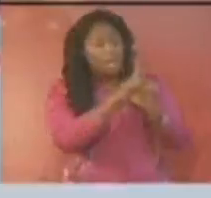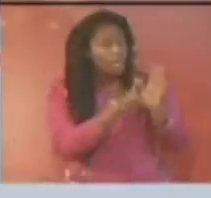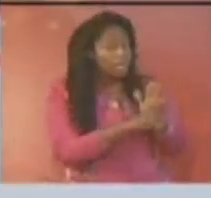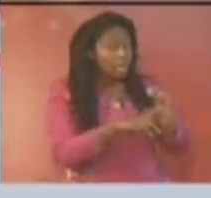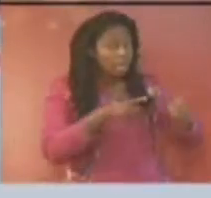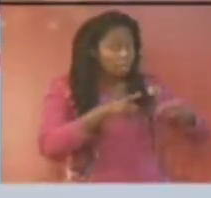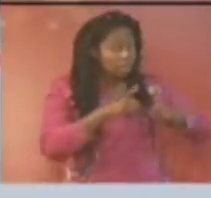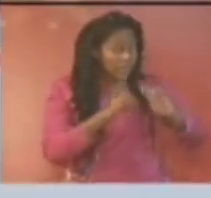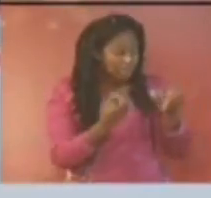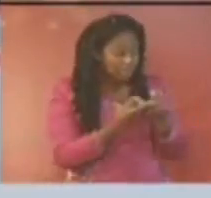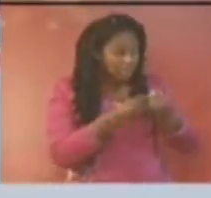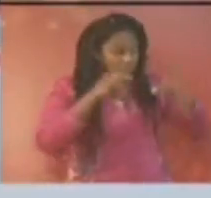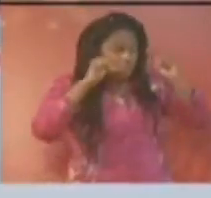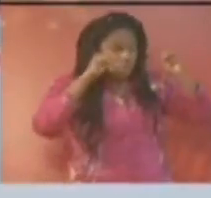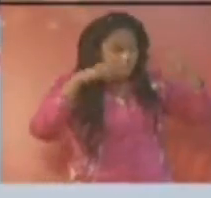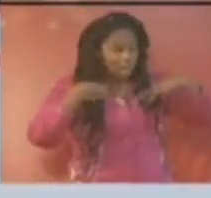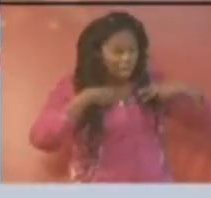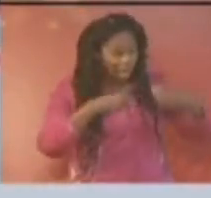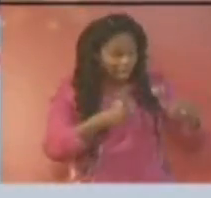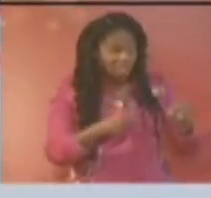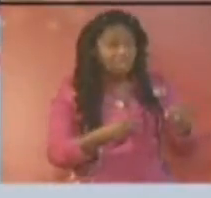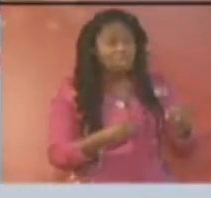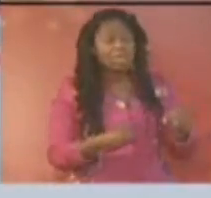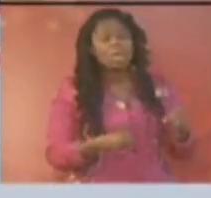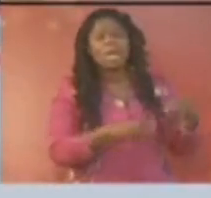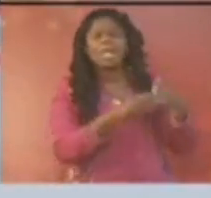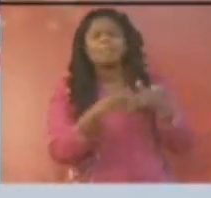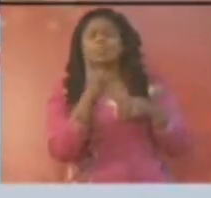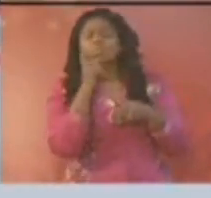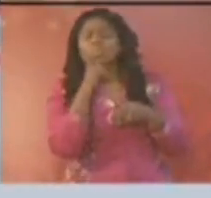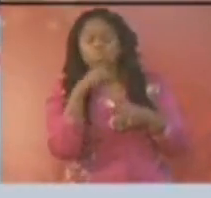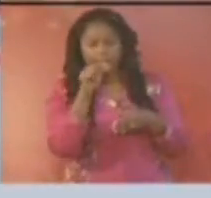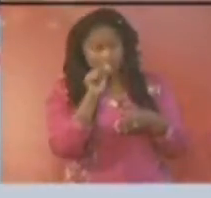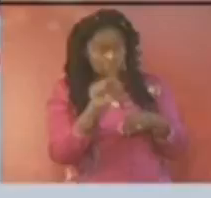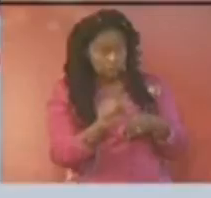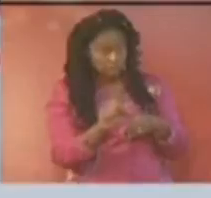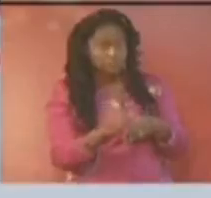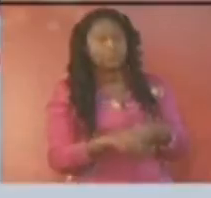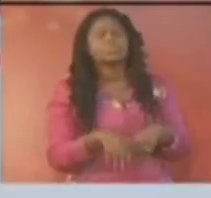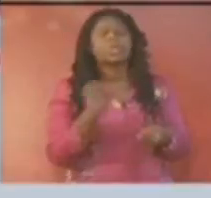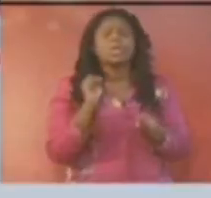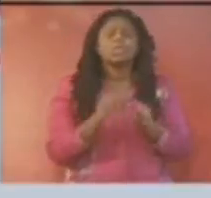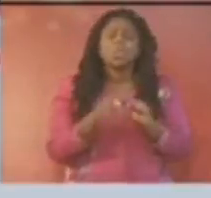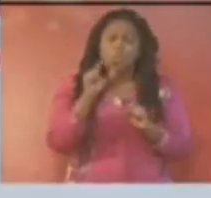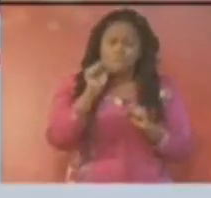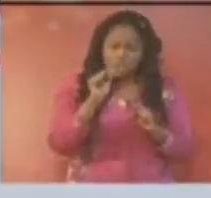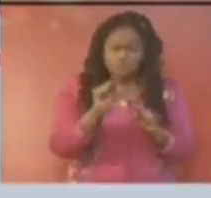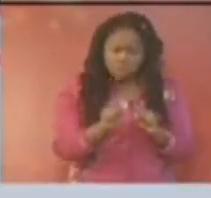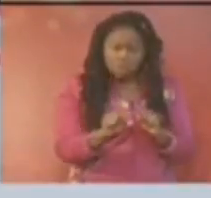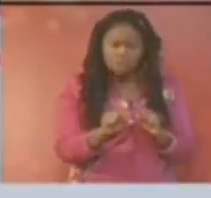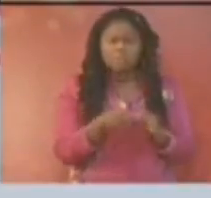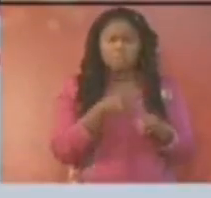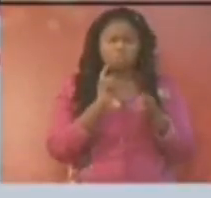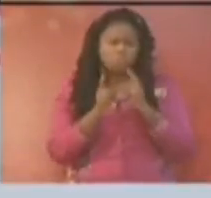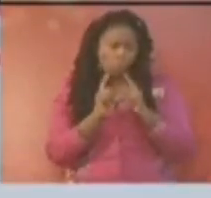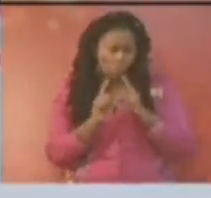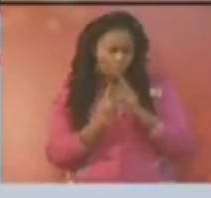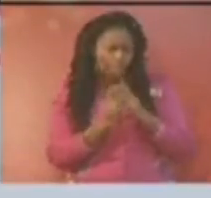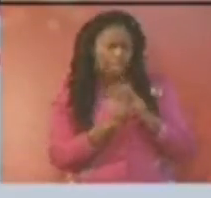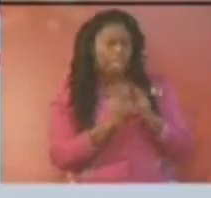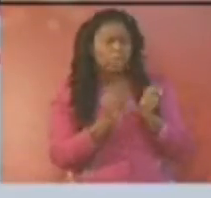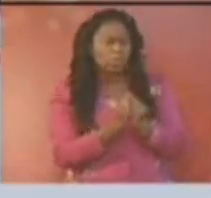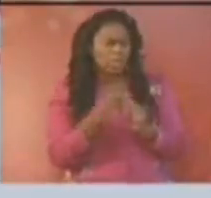been conferring with the Office of the Attorney General to see if and how that could be done. But